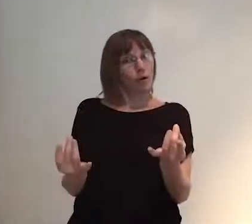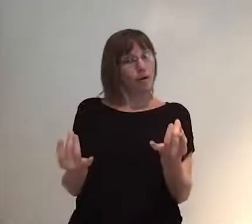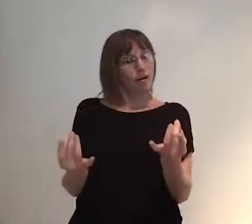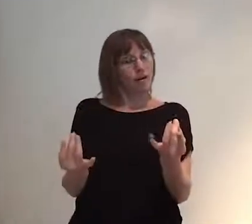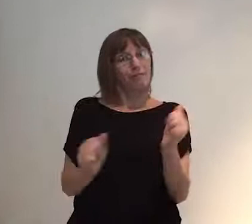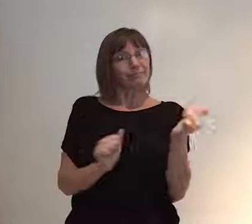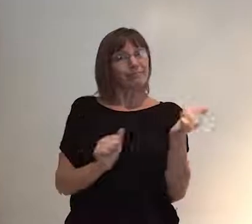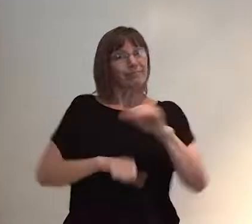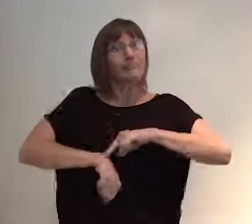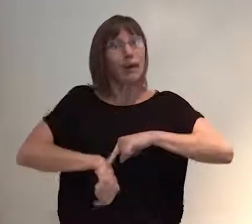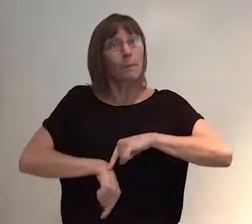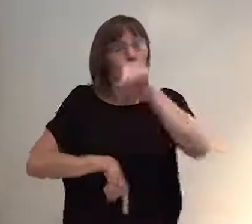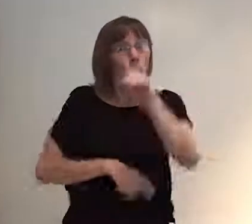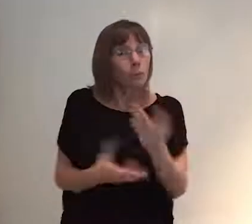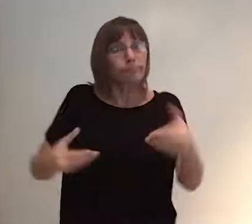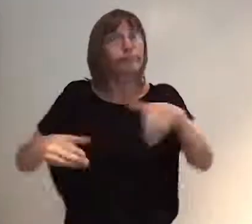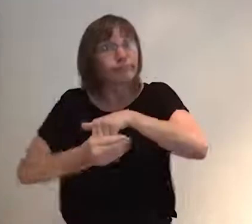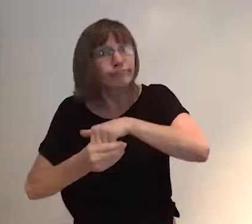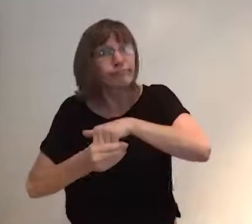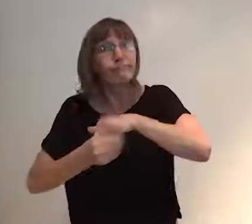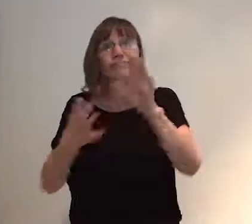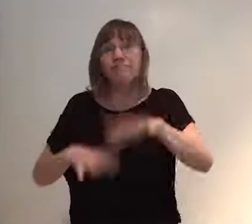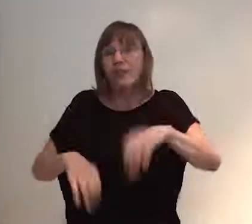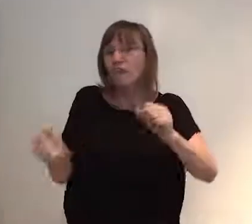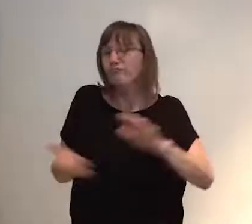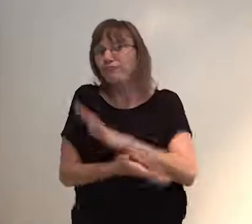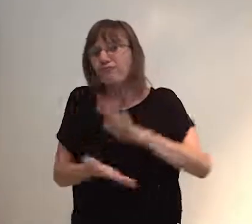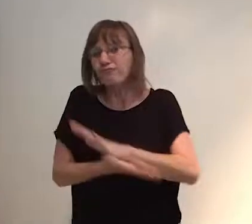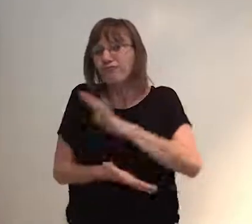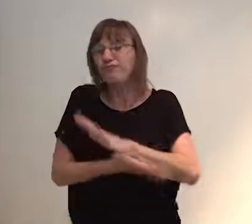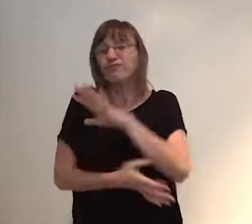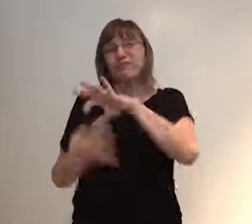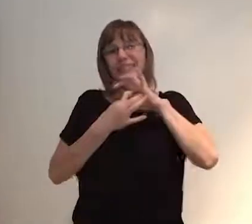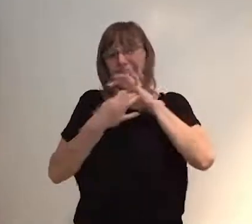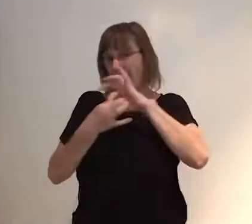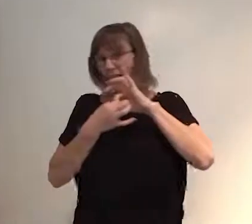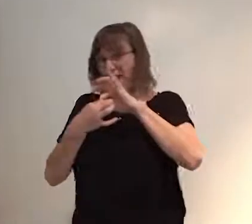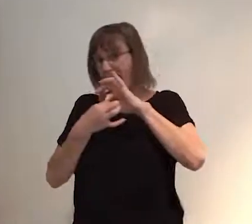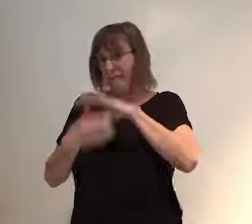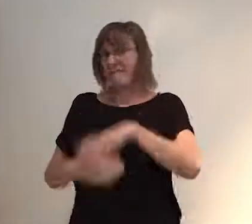yoga, then next time get on the mat with them and start having some fun together.